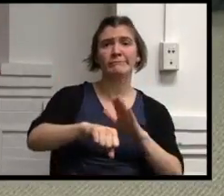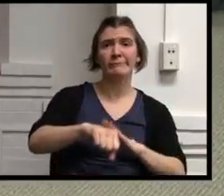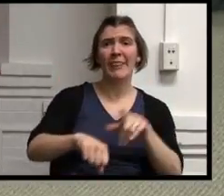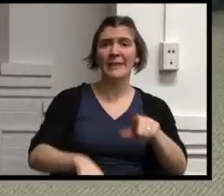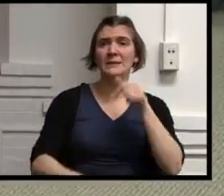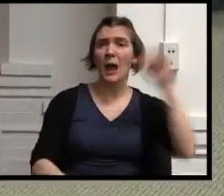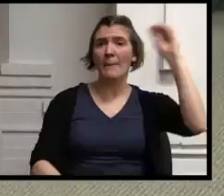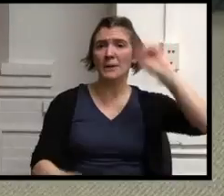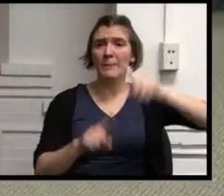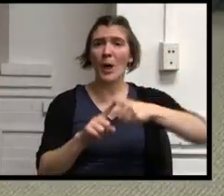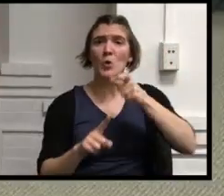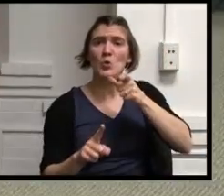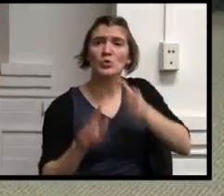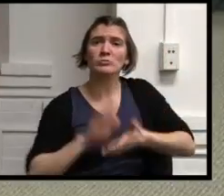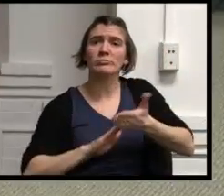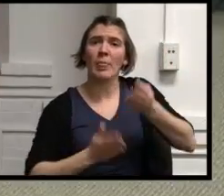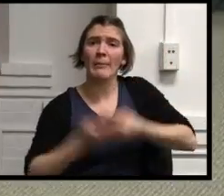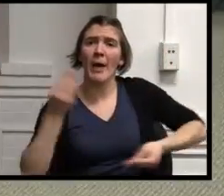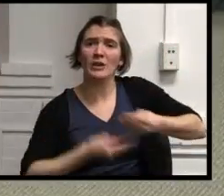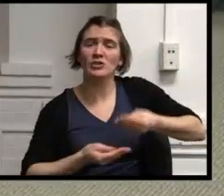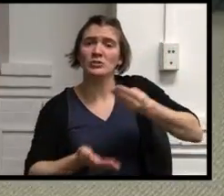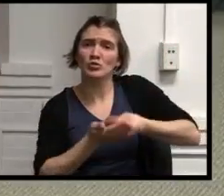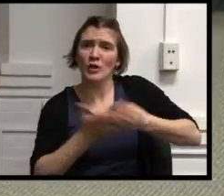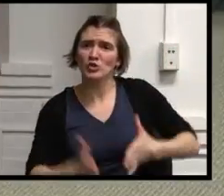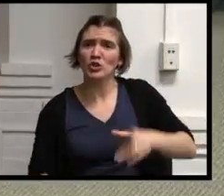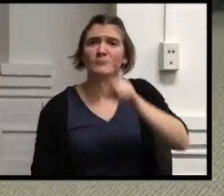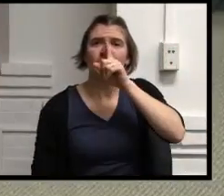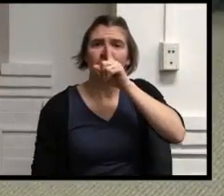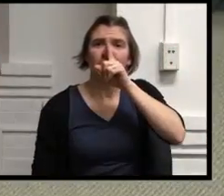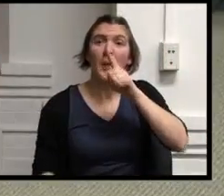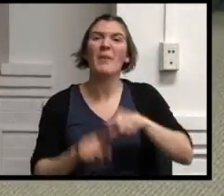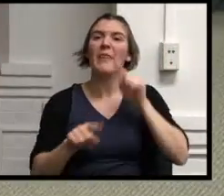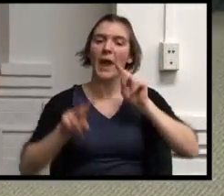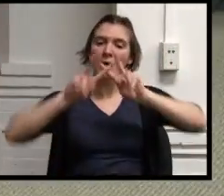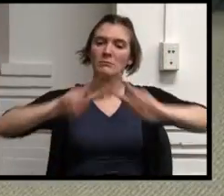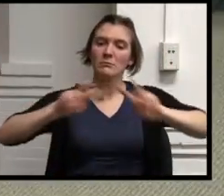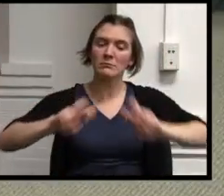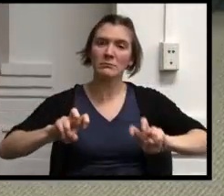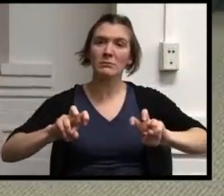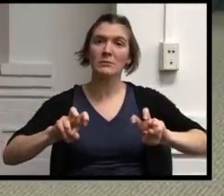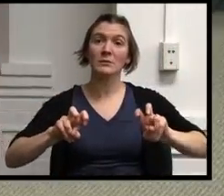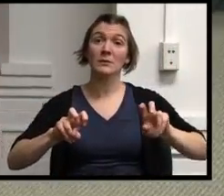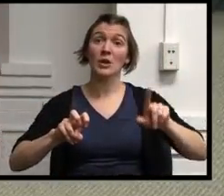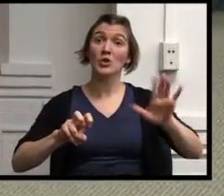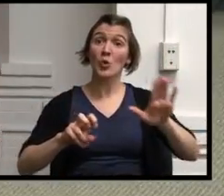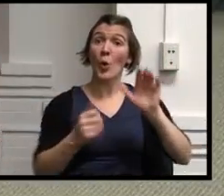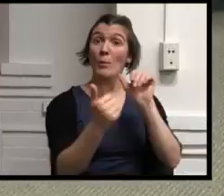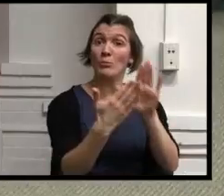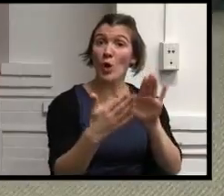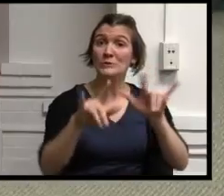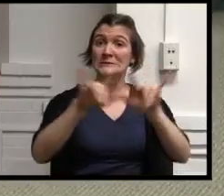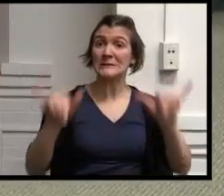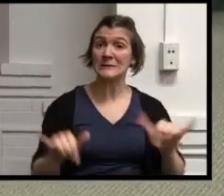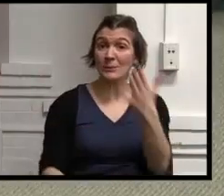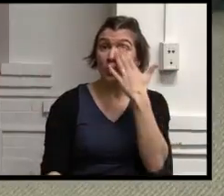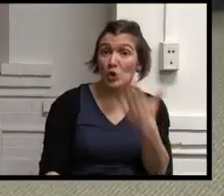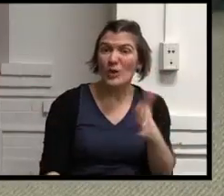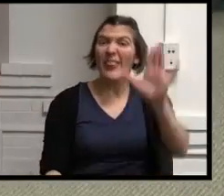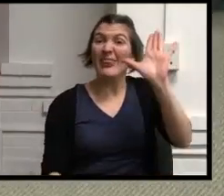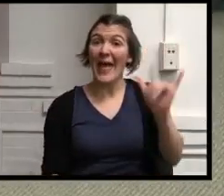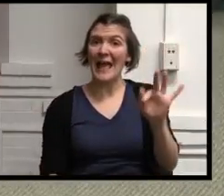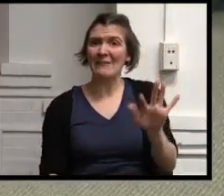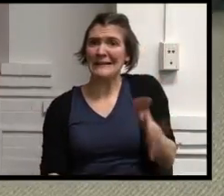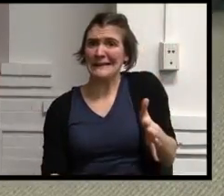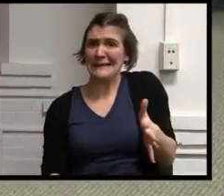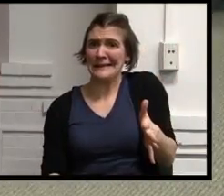well, that's where it is, but it wasn't. Right. So it's basically the methods that they use reveal whether our systems are working. Yeah, they